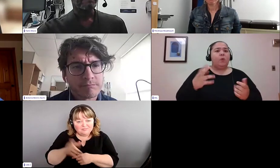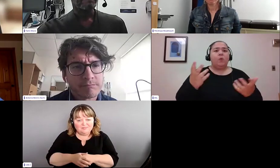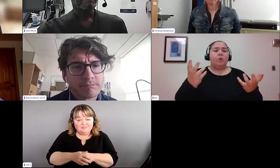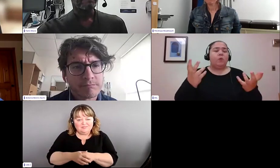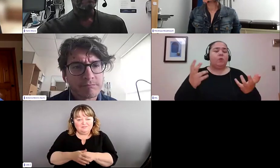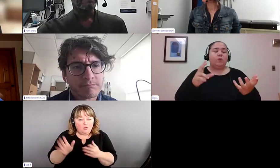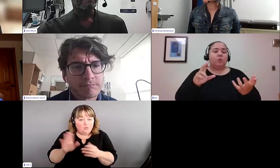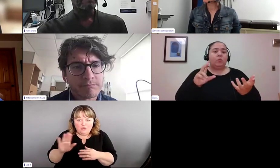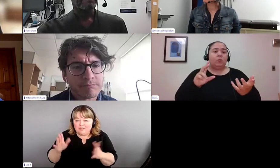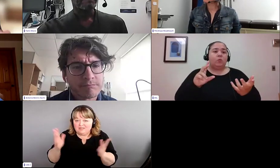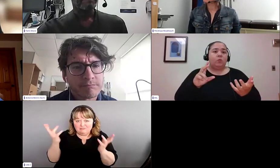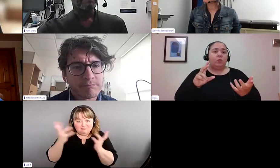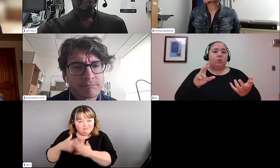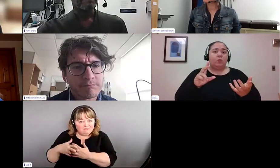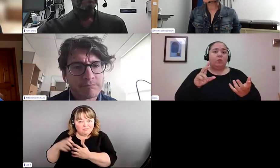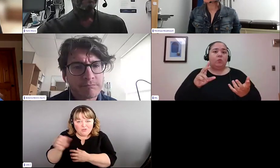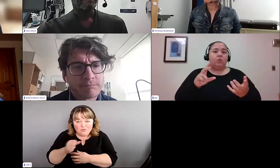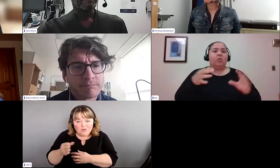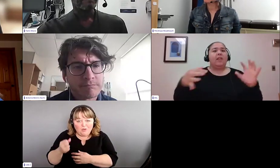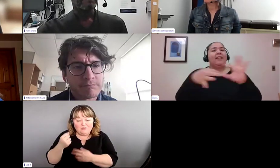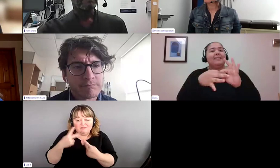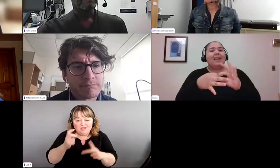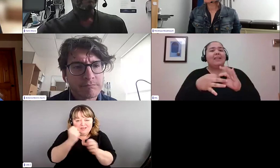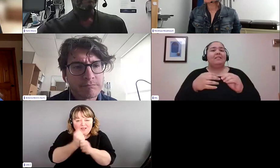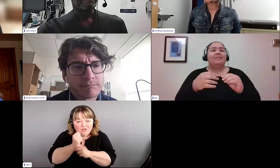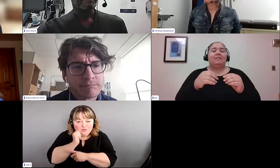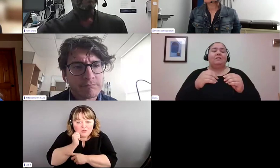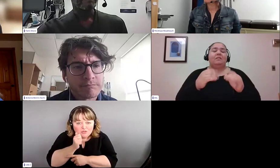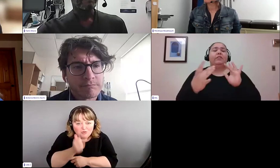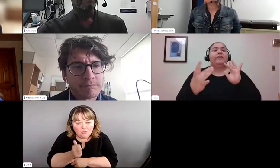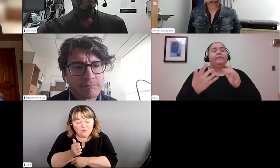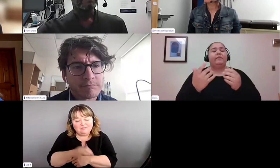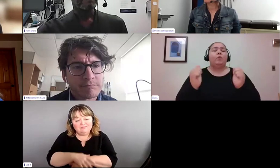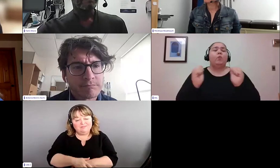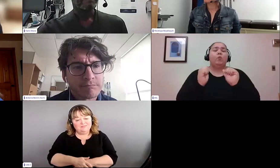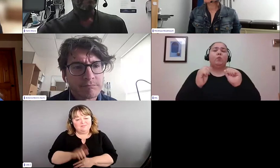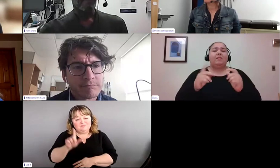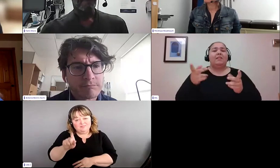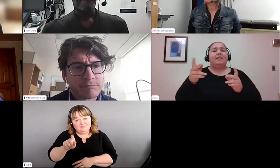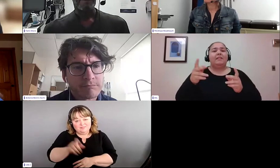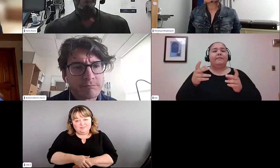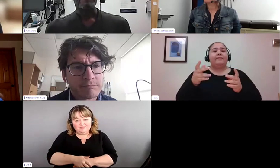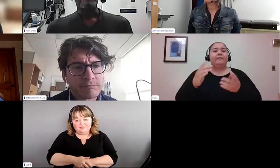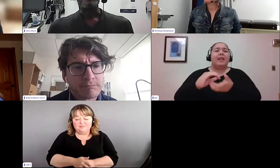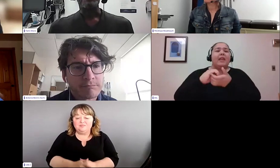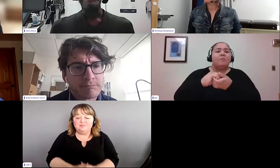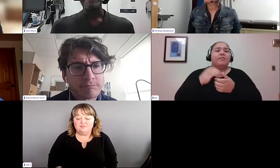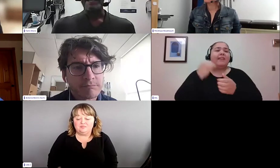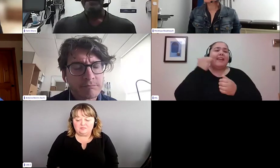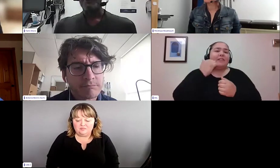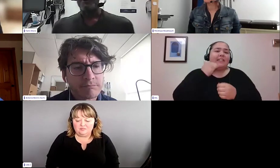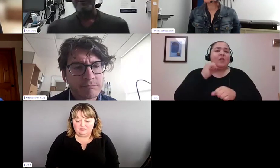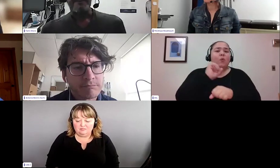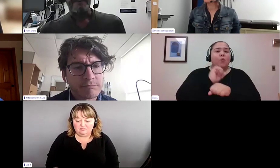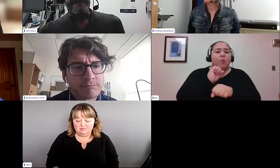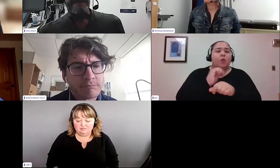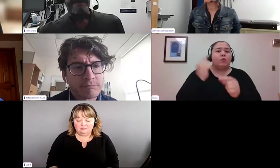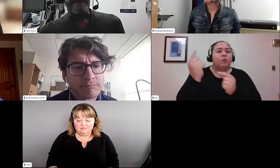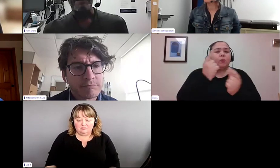this collaboration become installed in your work of day-to-day work on the